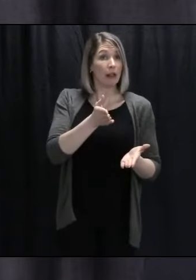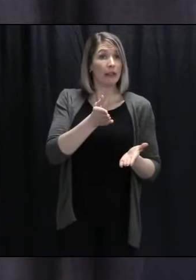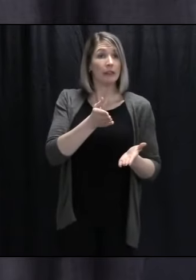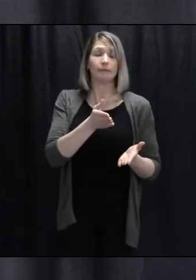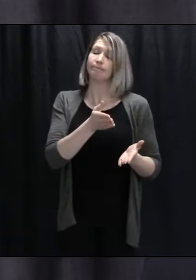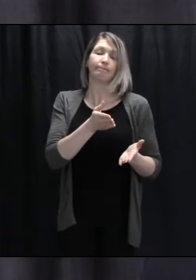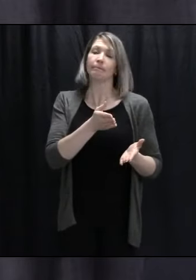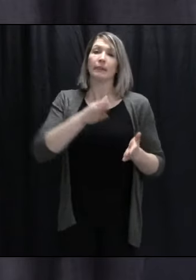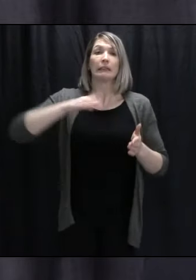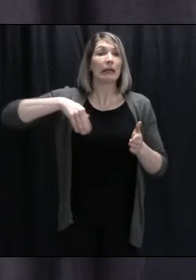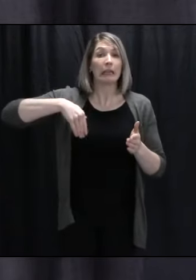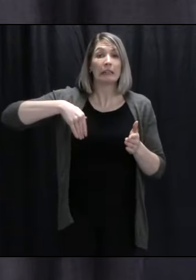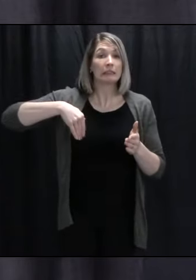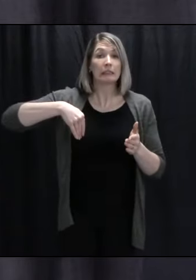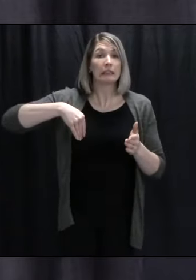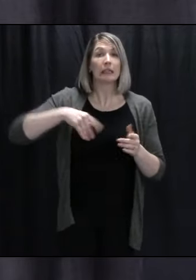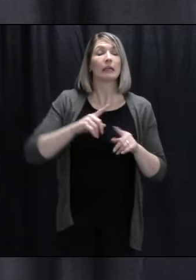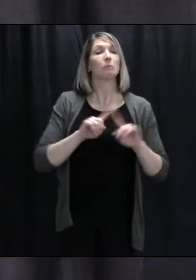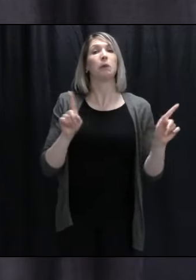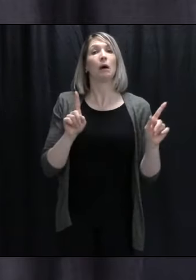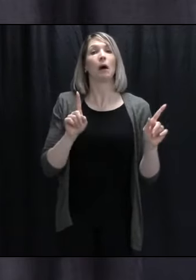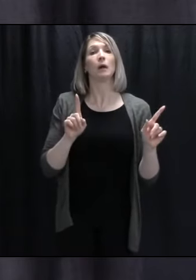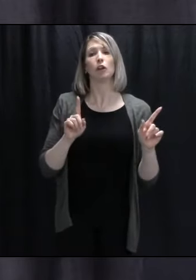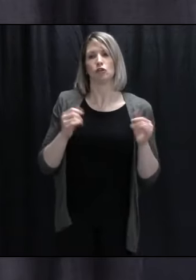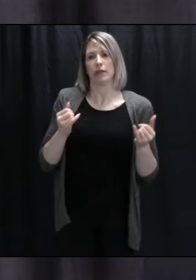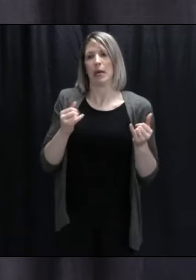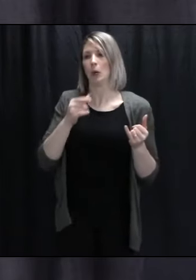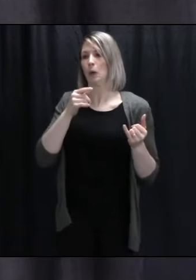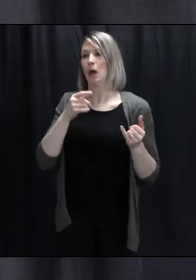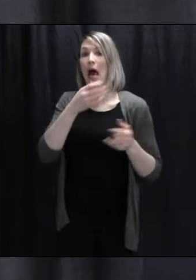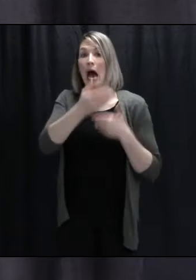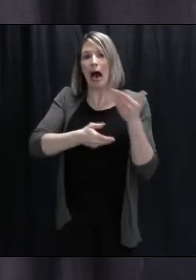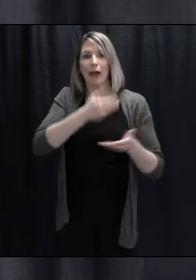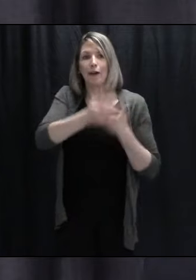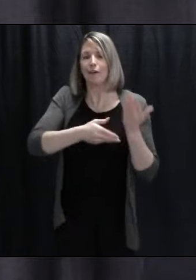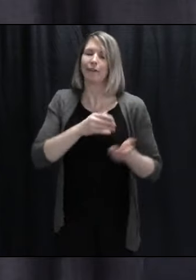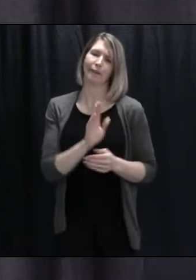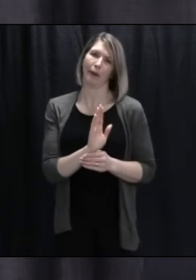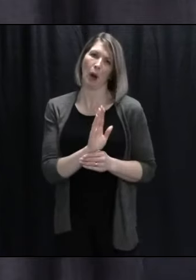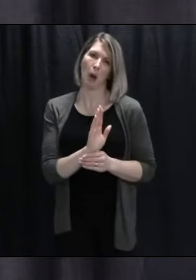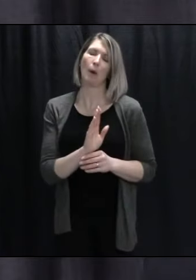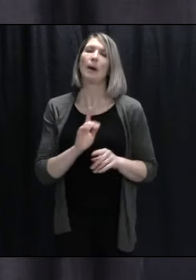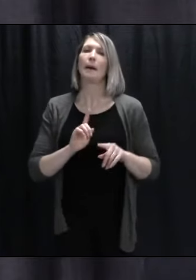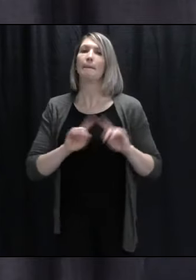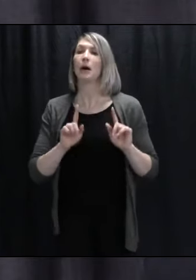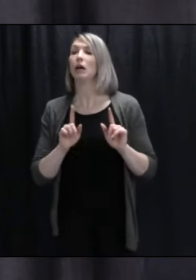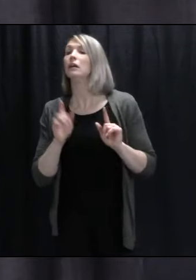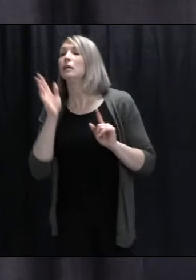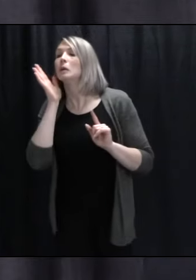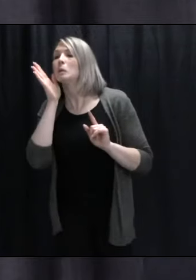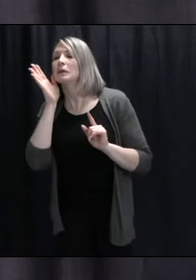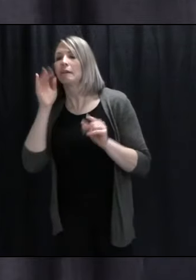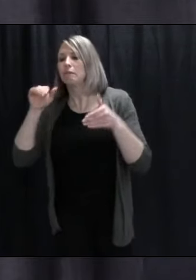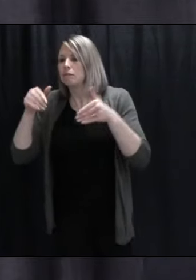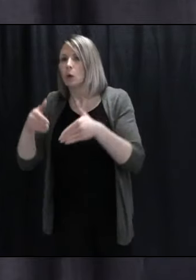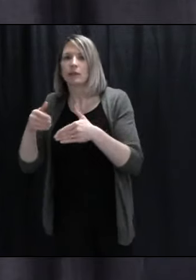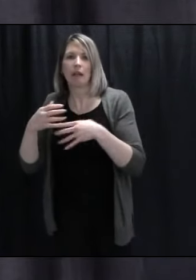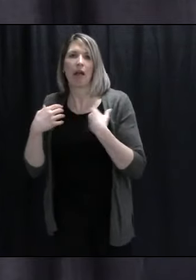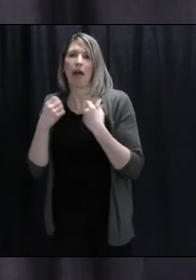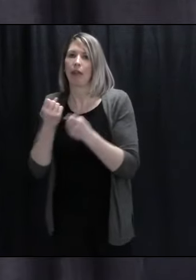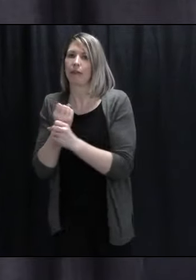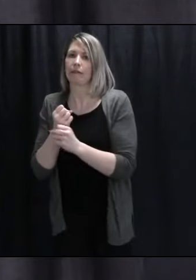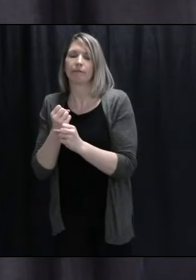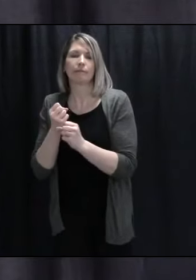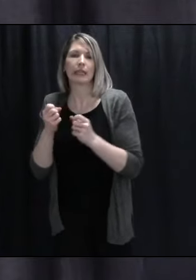essential individuals right now. So there's no government-wide hiring freeze that's put in place, but we expect people